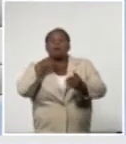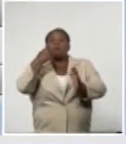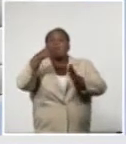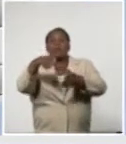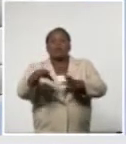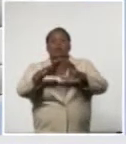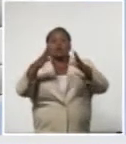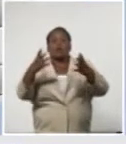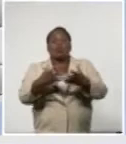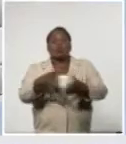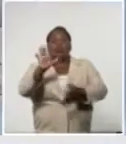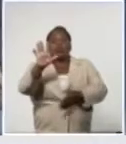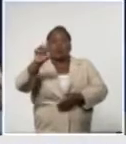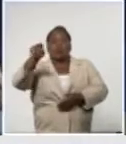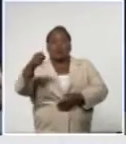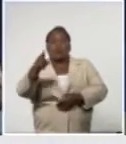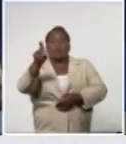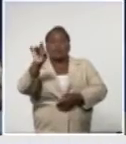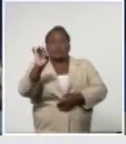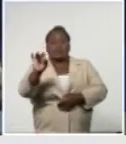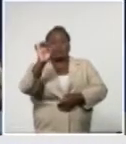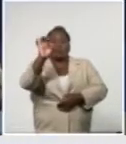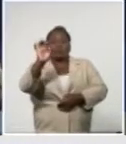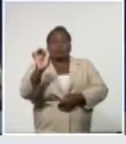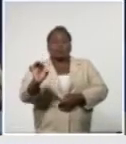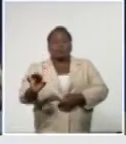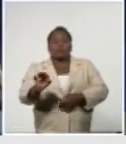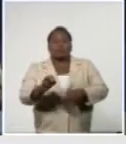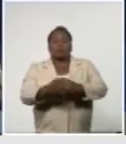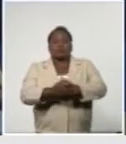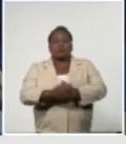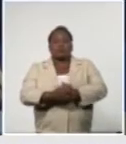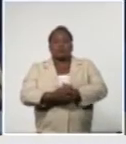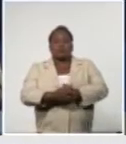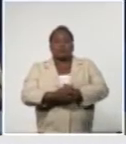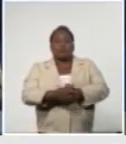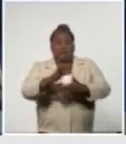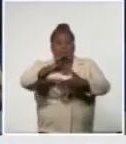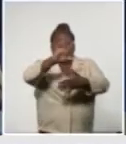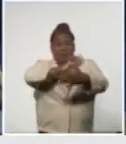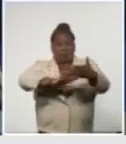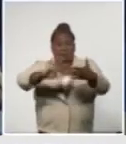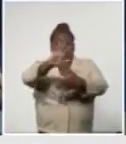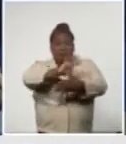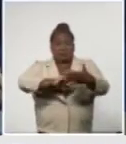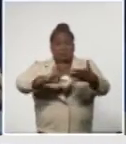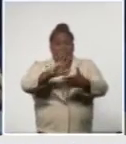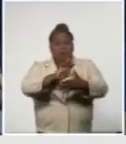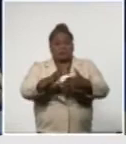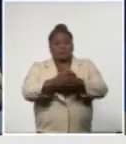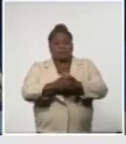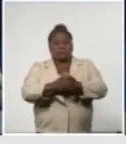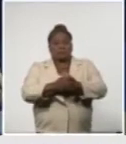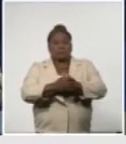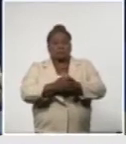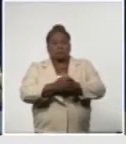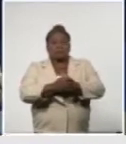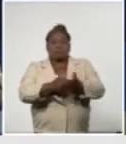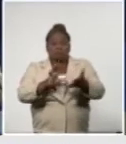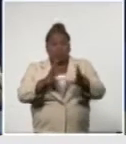477,269 people who have died for a lethality of